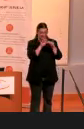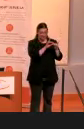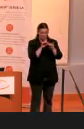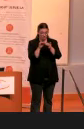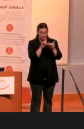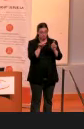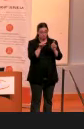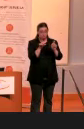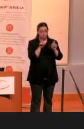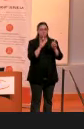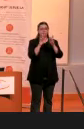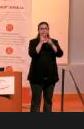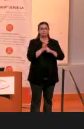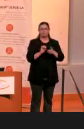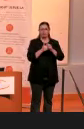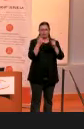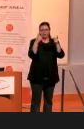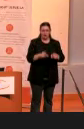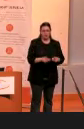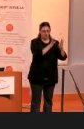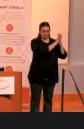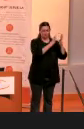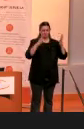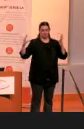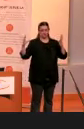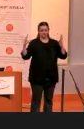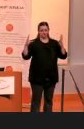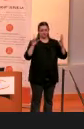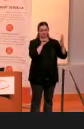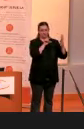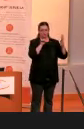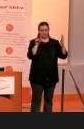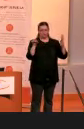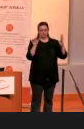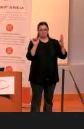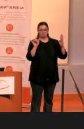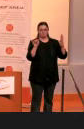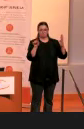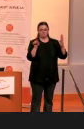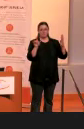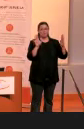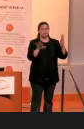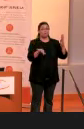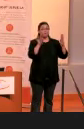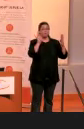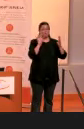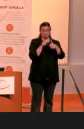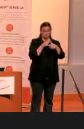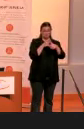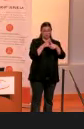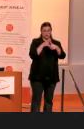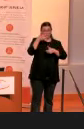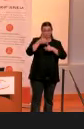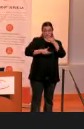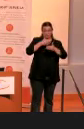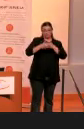at how this happened over a period of time. And what they found was that first there was a process